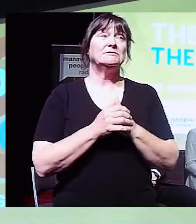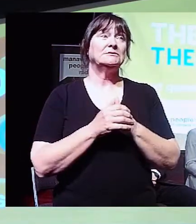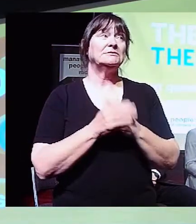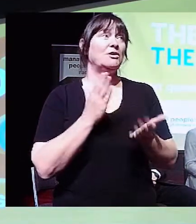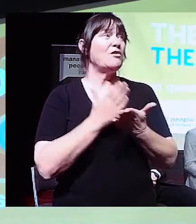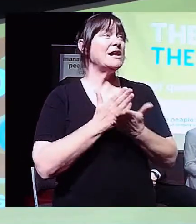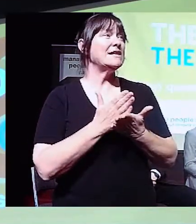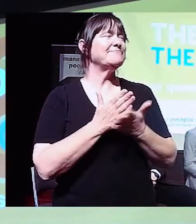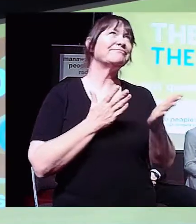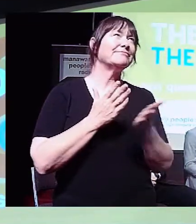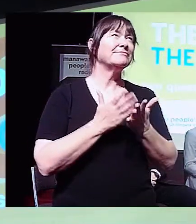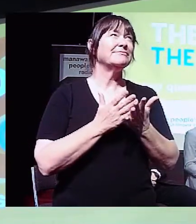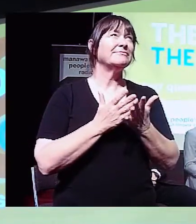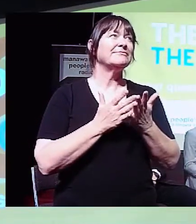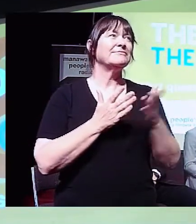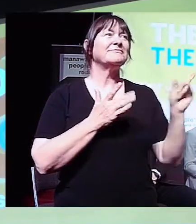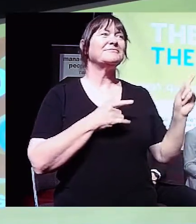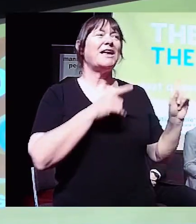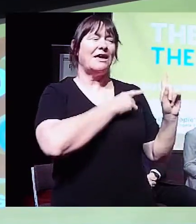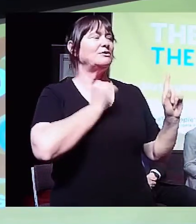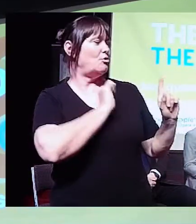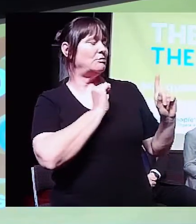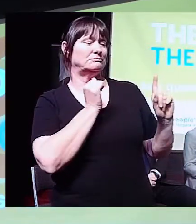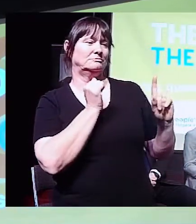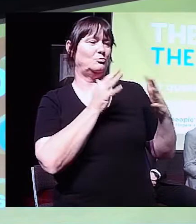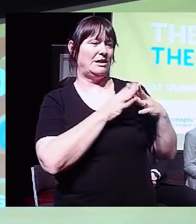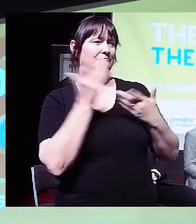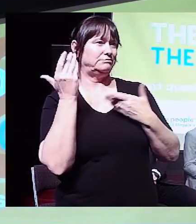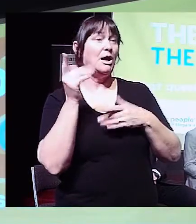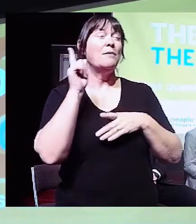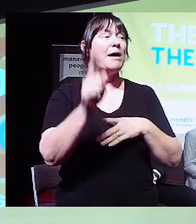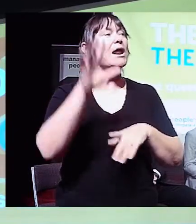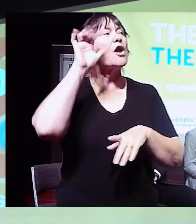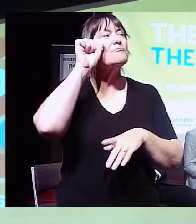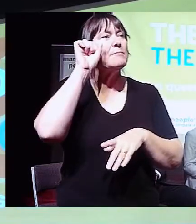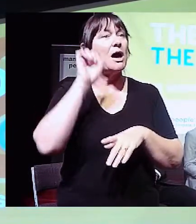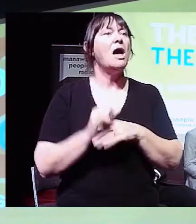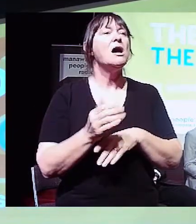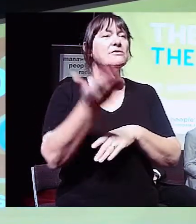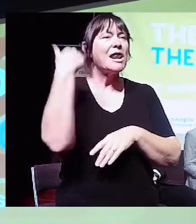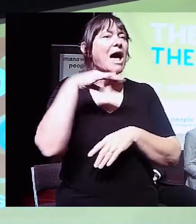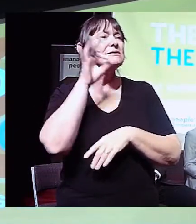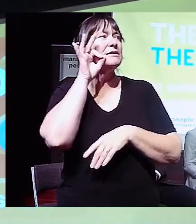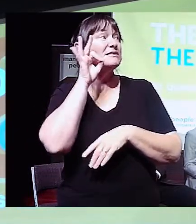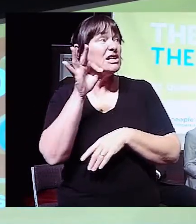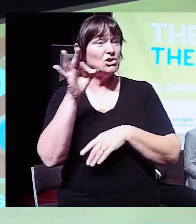I really enjoyed, I like the rhetorical, William, but I do remember when state houses were pulled down by the last National